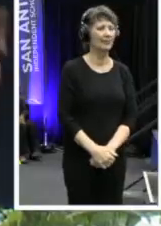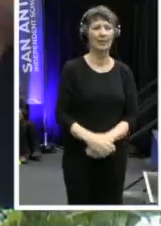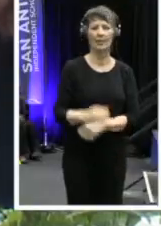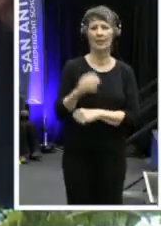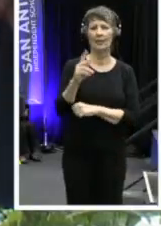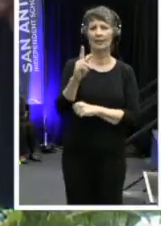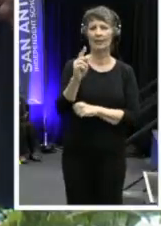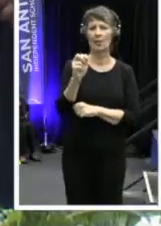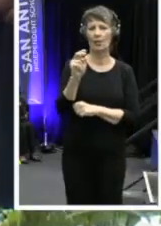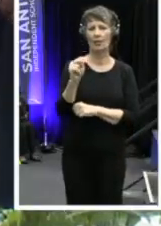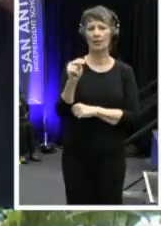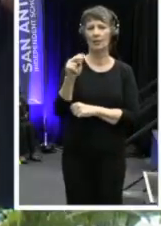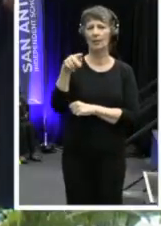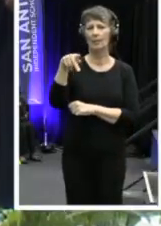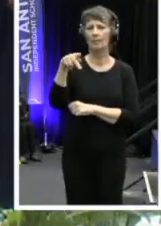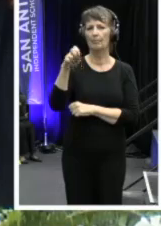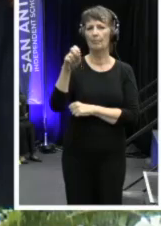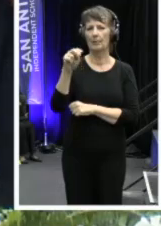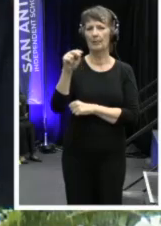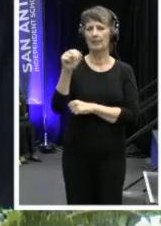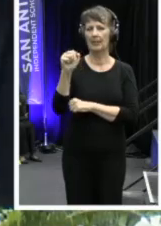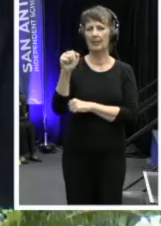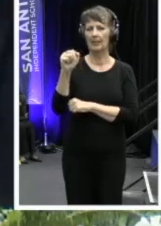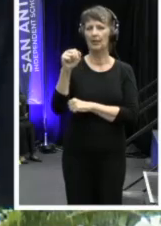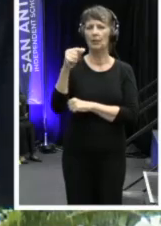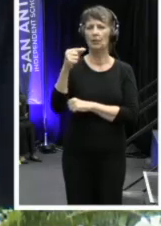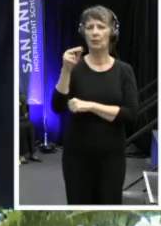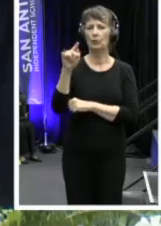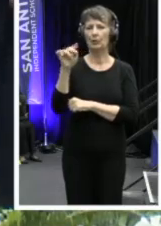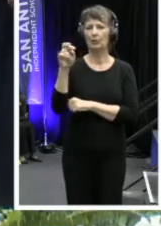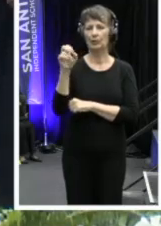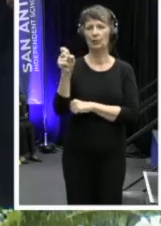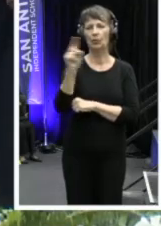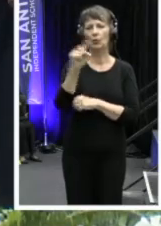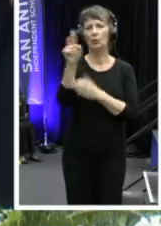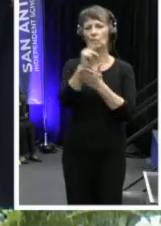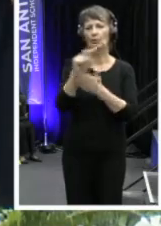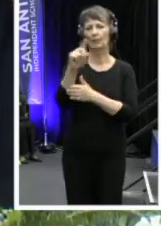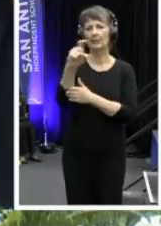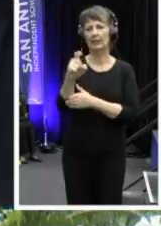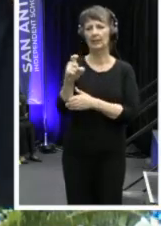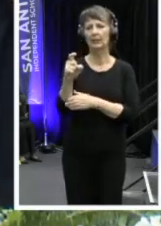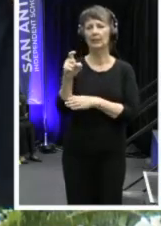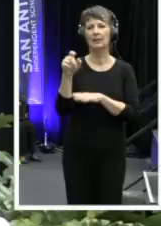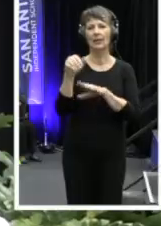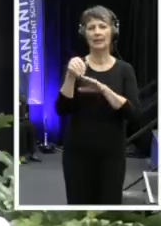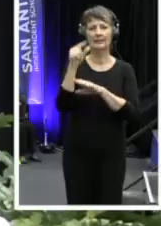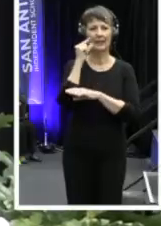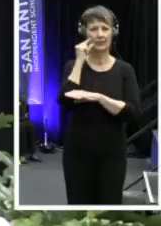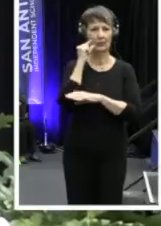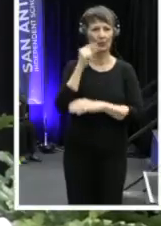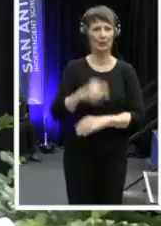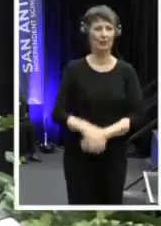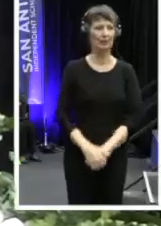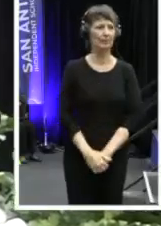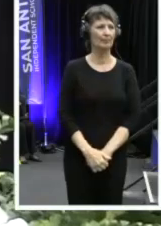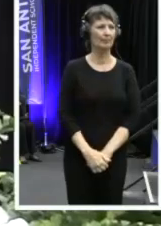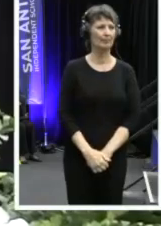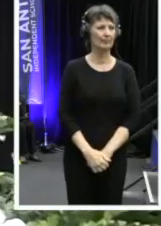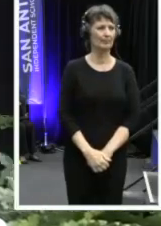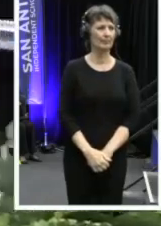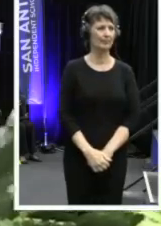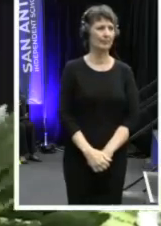Karen Alejandra Pina Gutierrez will be attending the University of Texas at San Antonio.